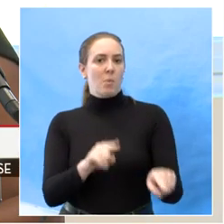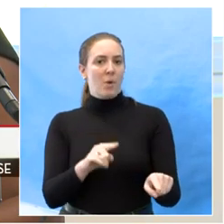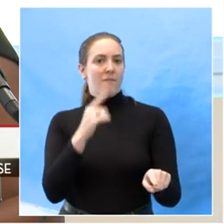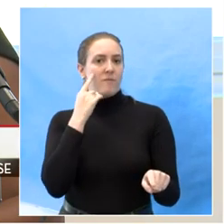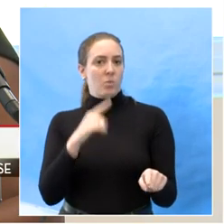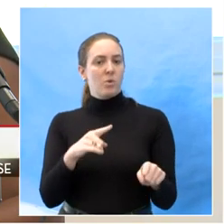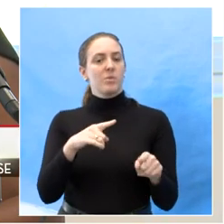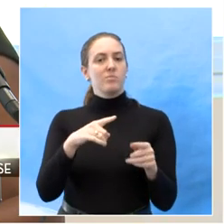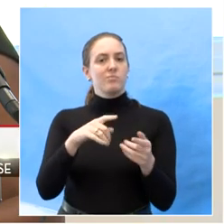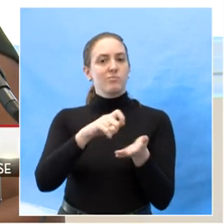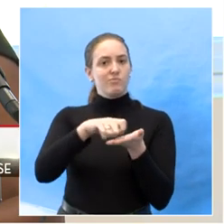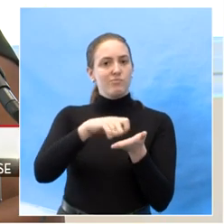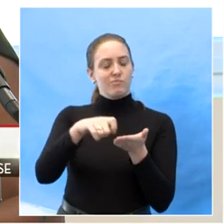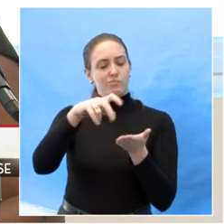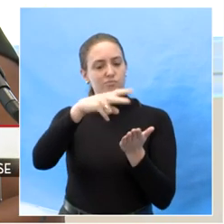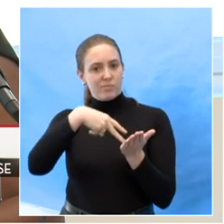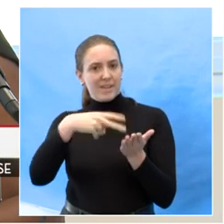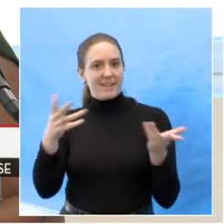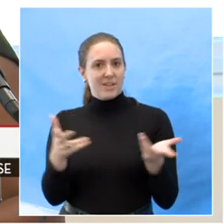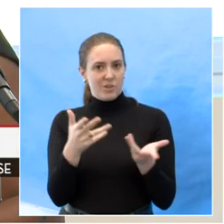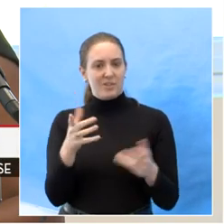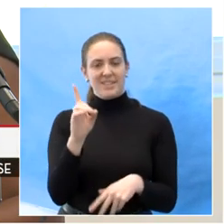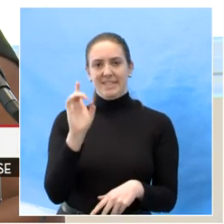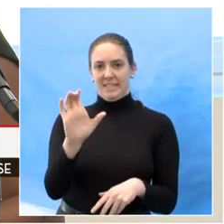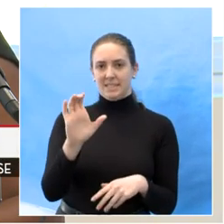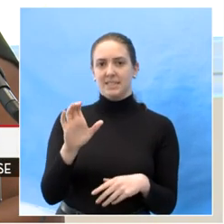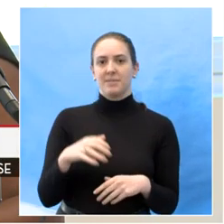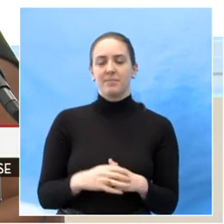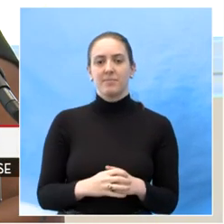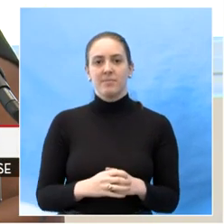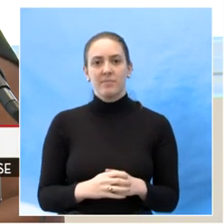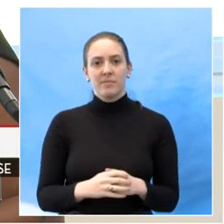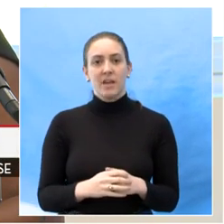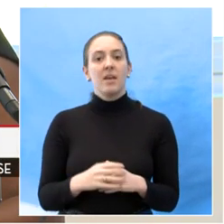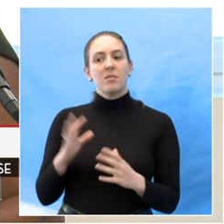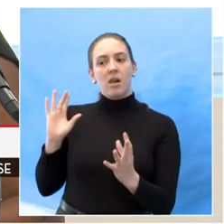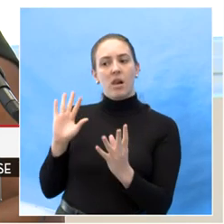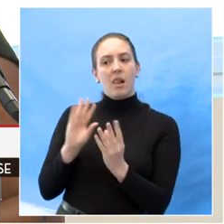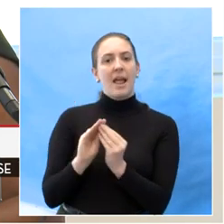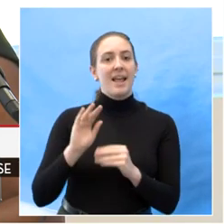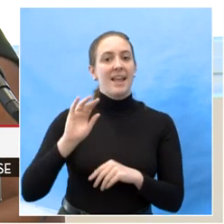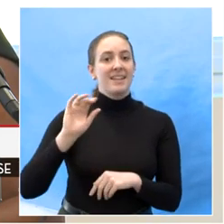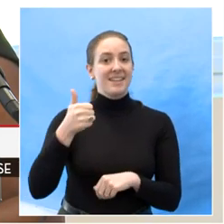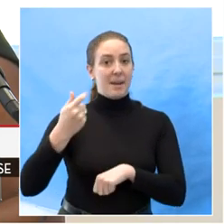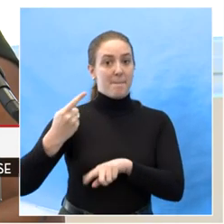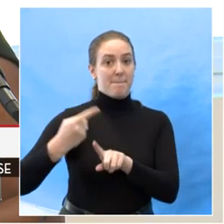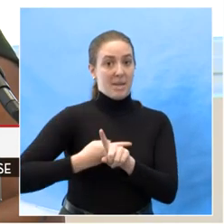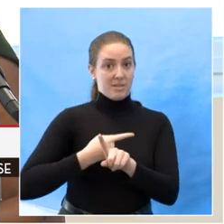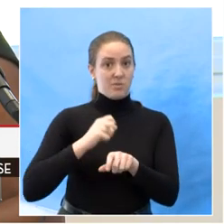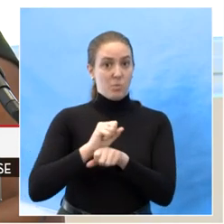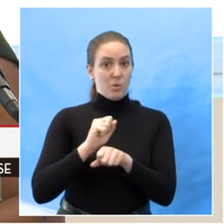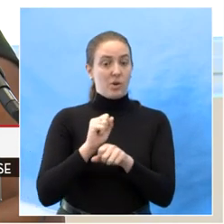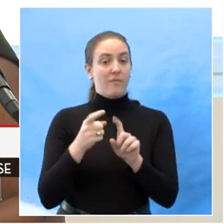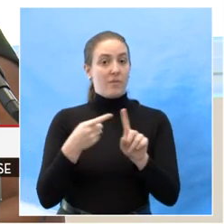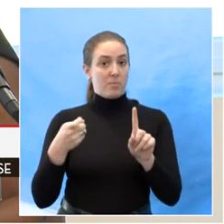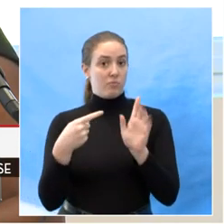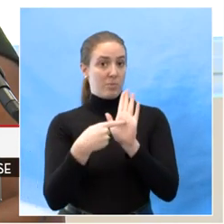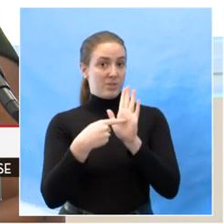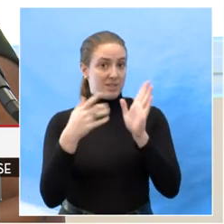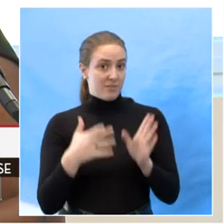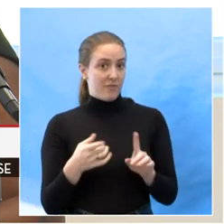of Columbia. This report is the culmination of 10 months of work by representatives from the DC